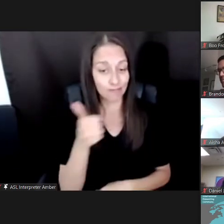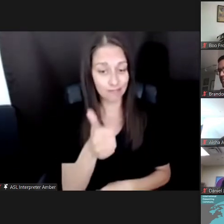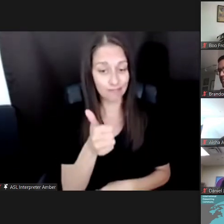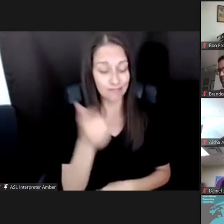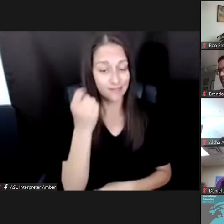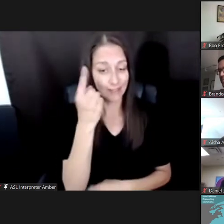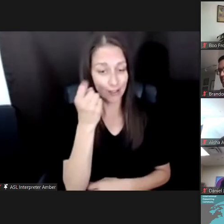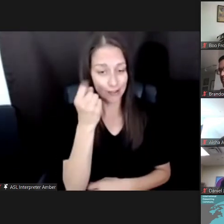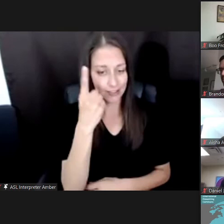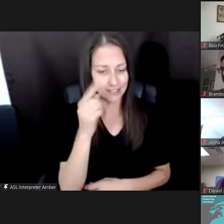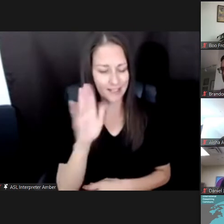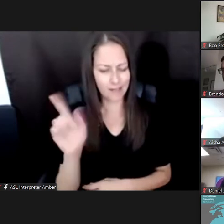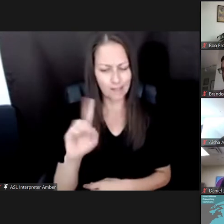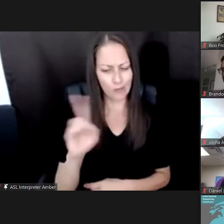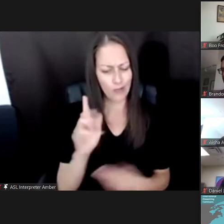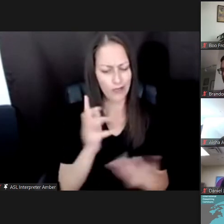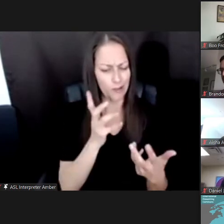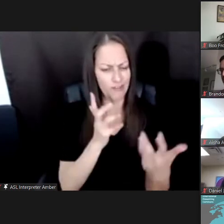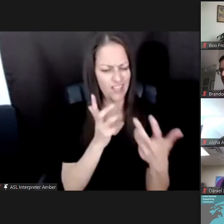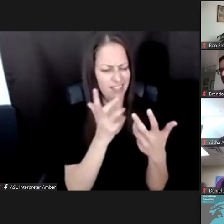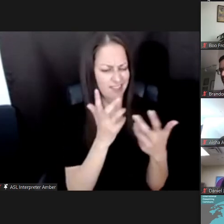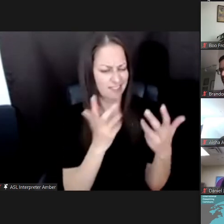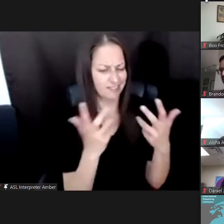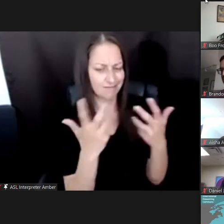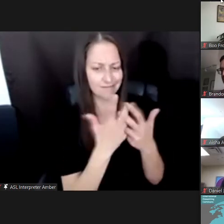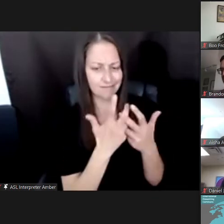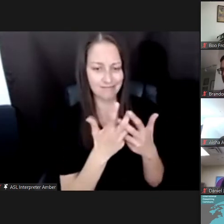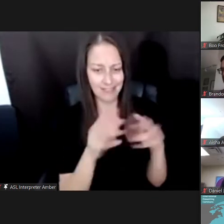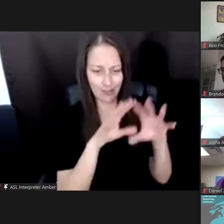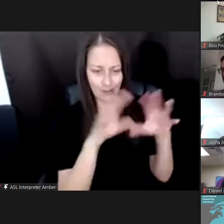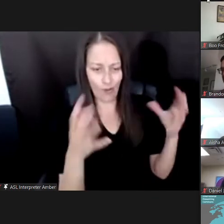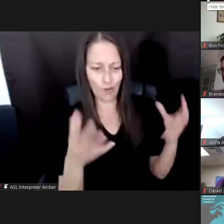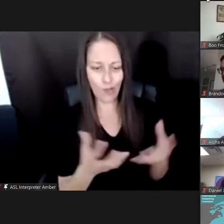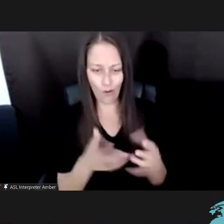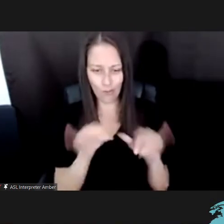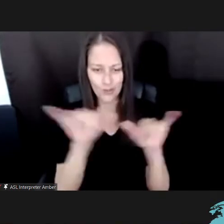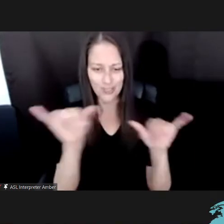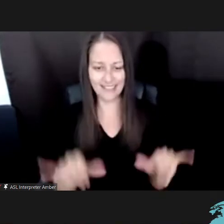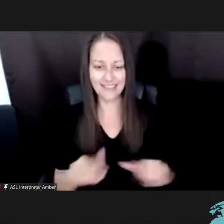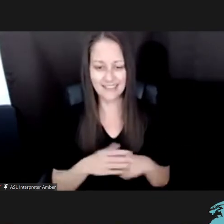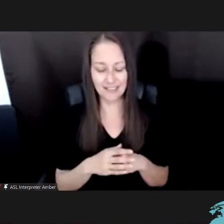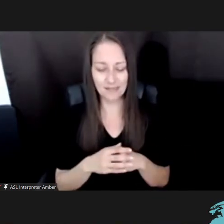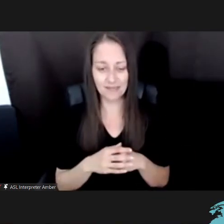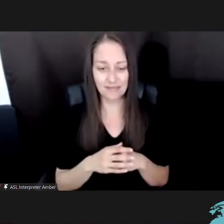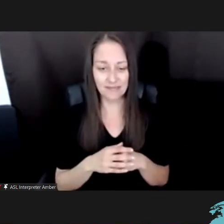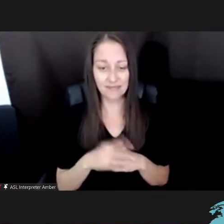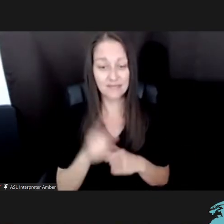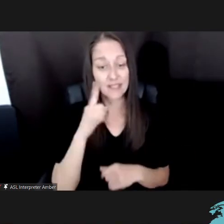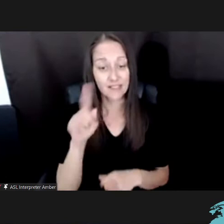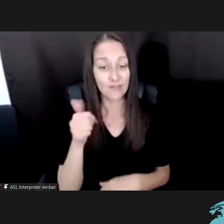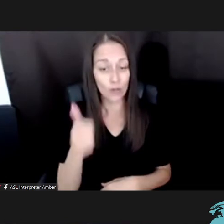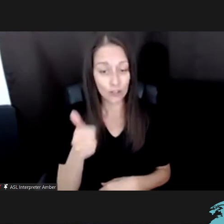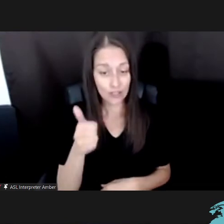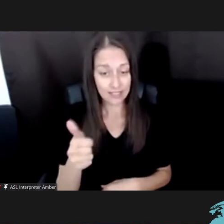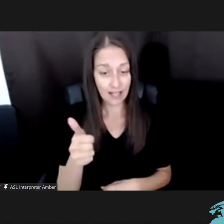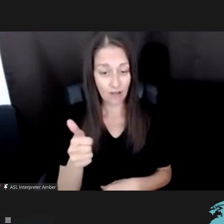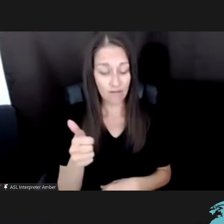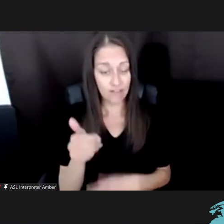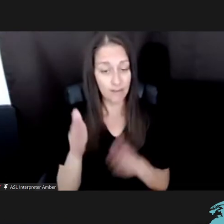global ecosystem. This is meant to be both for you personally and for your